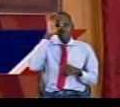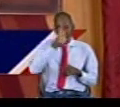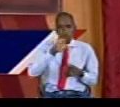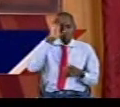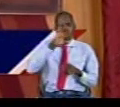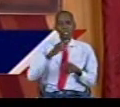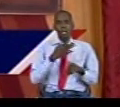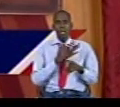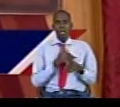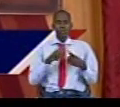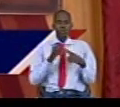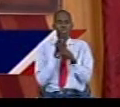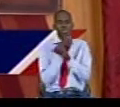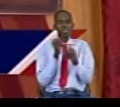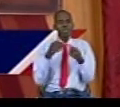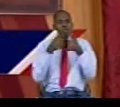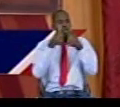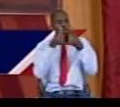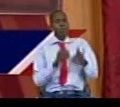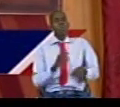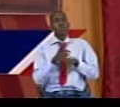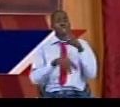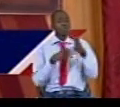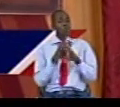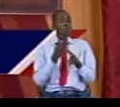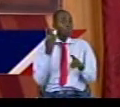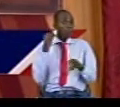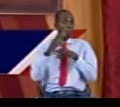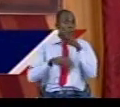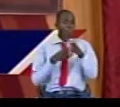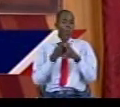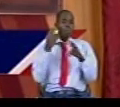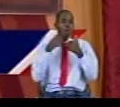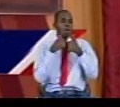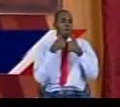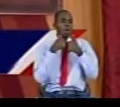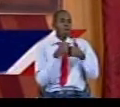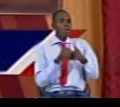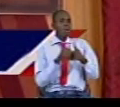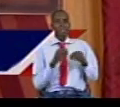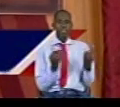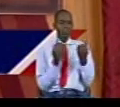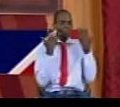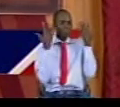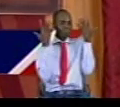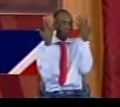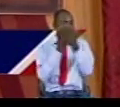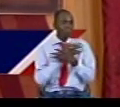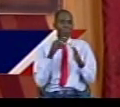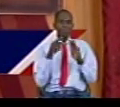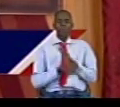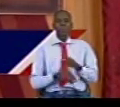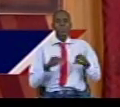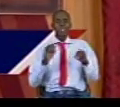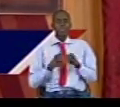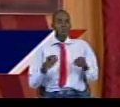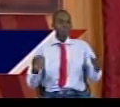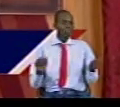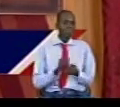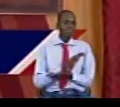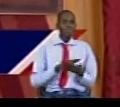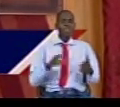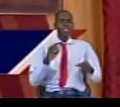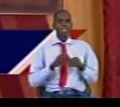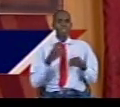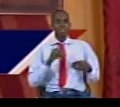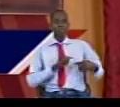lost world. The world was lost. Lost in sin, lost in darkness, lost in degradation, lost in their guilt and lost